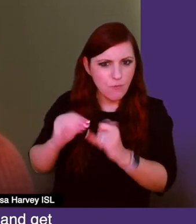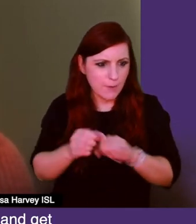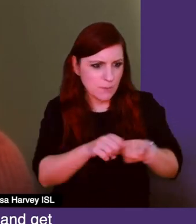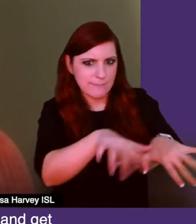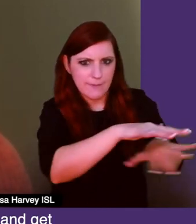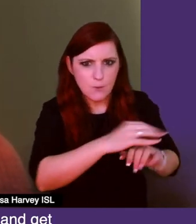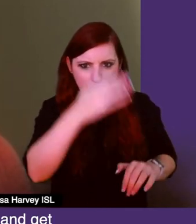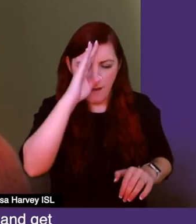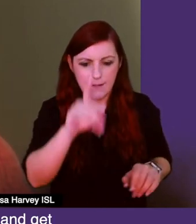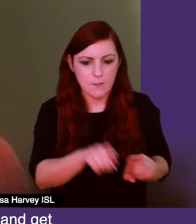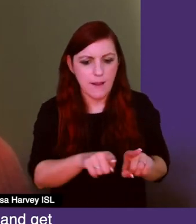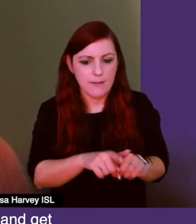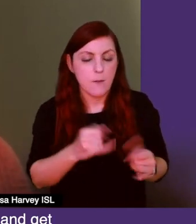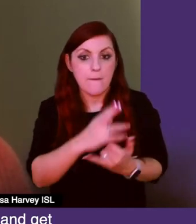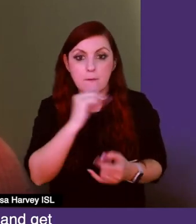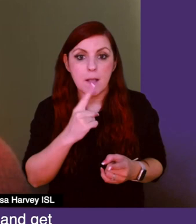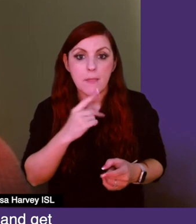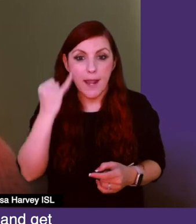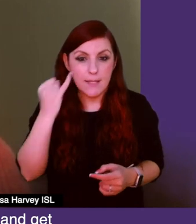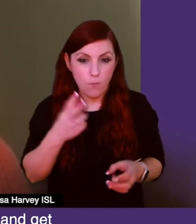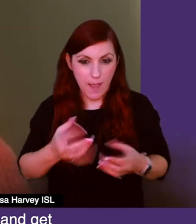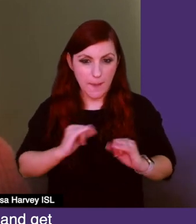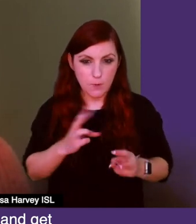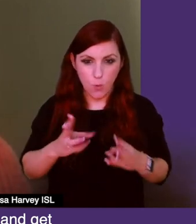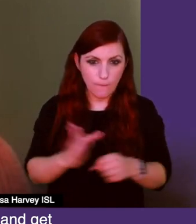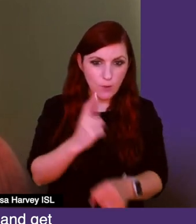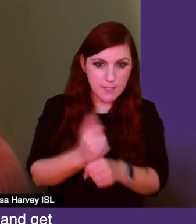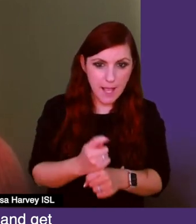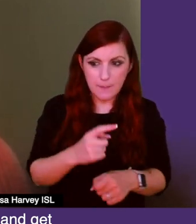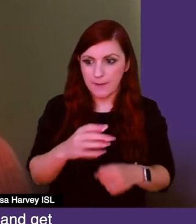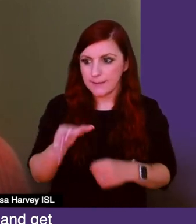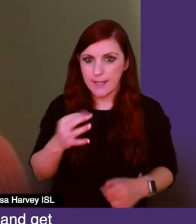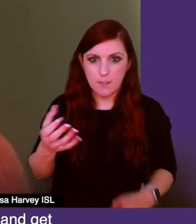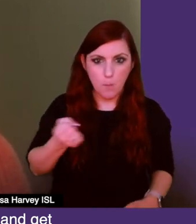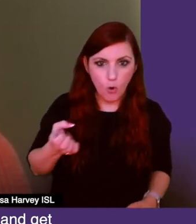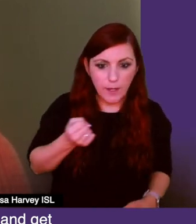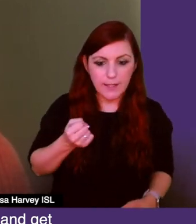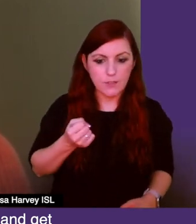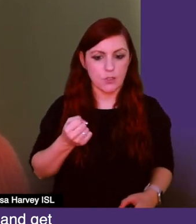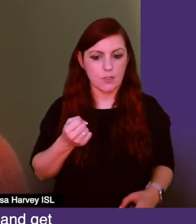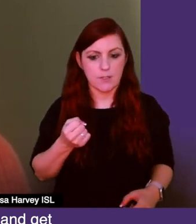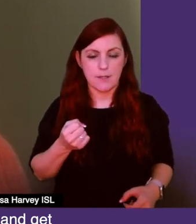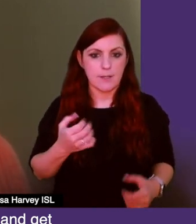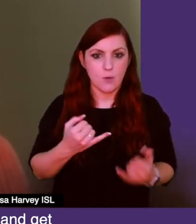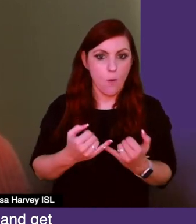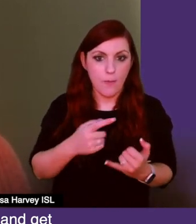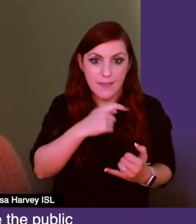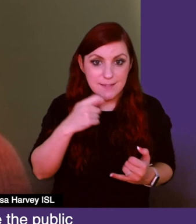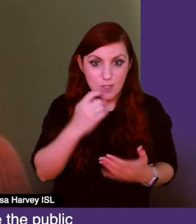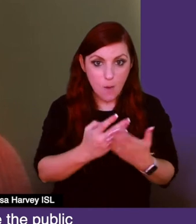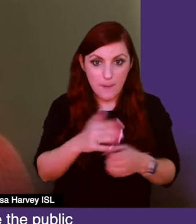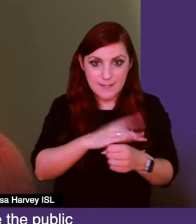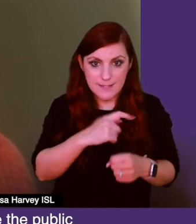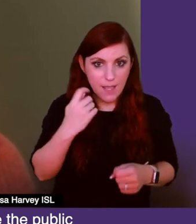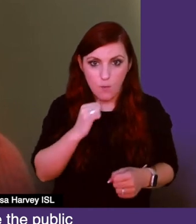where you are able to work full time and get awarded something where they say we won't review it for 10 years